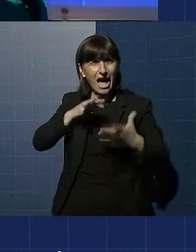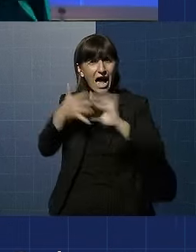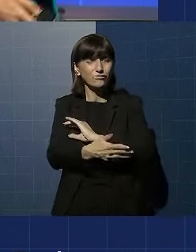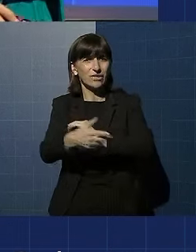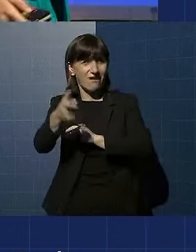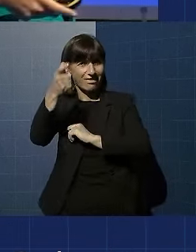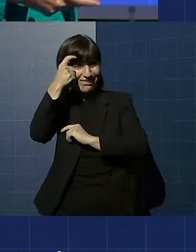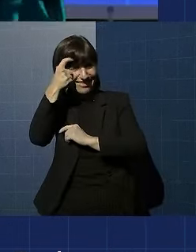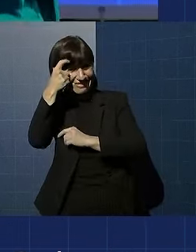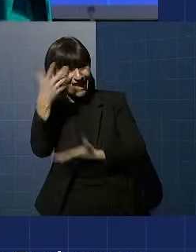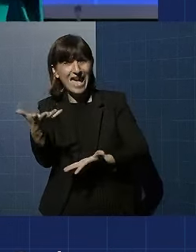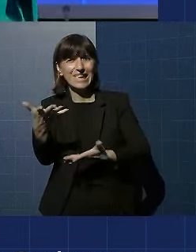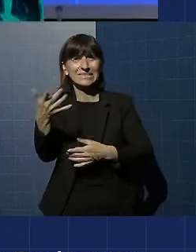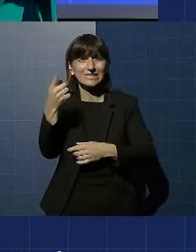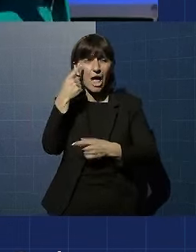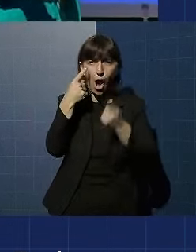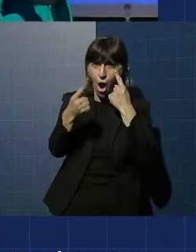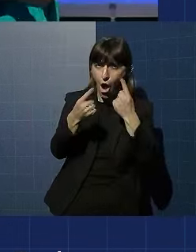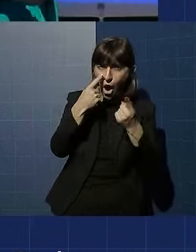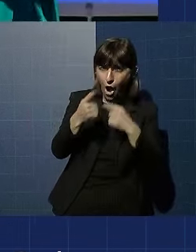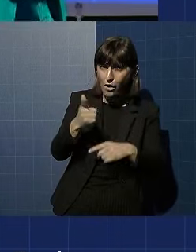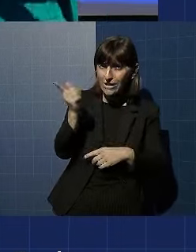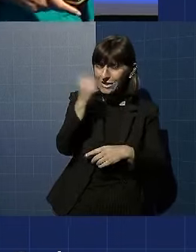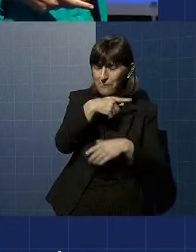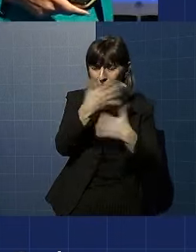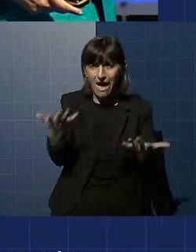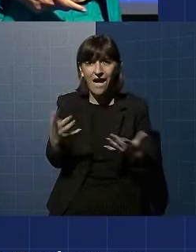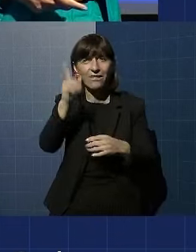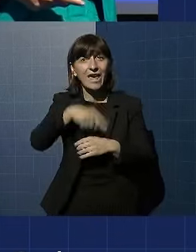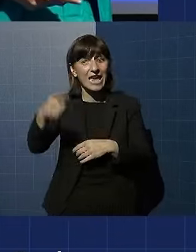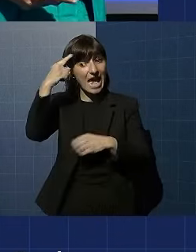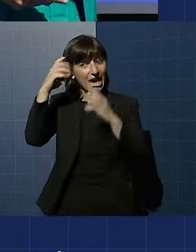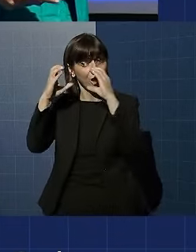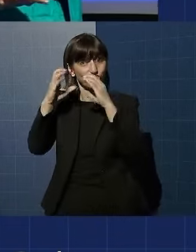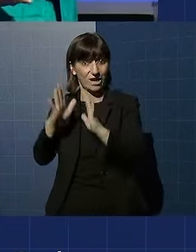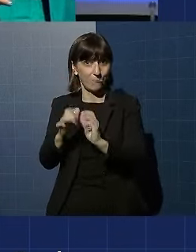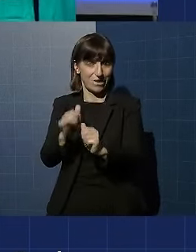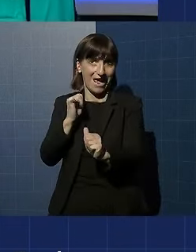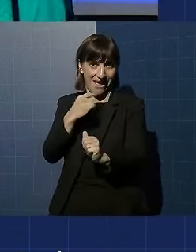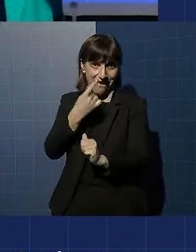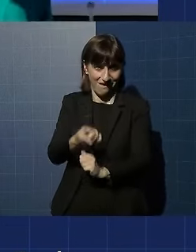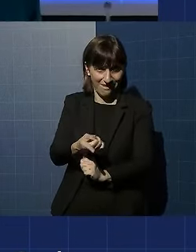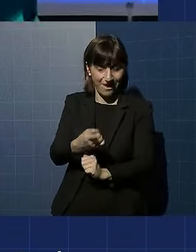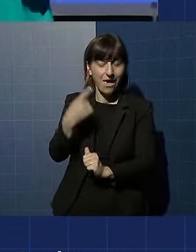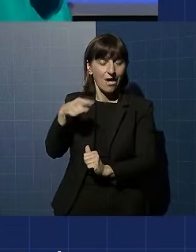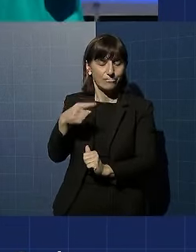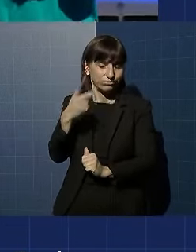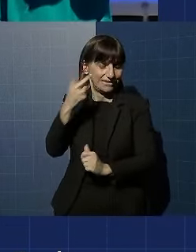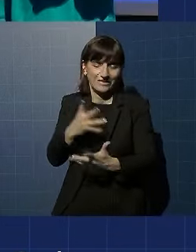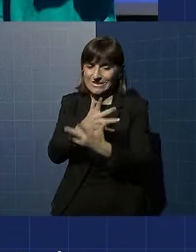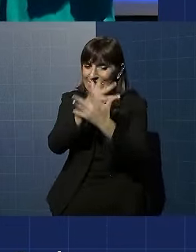This was just one example because I think this is very clearly visual of what is the impact. I also talked